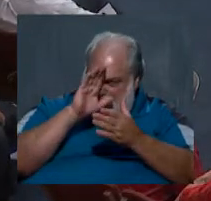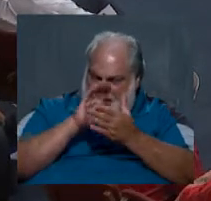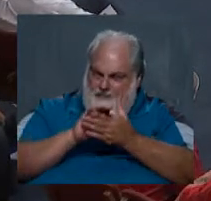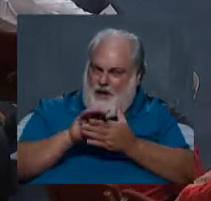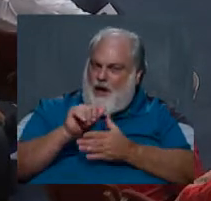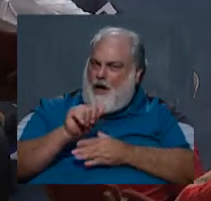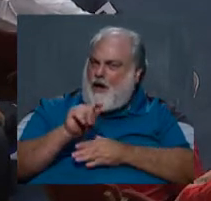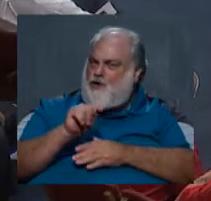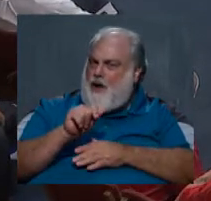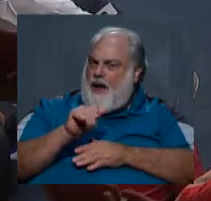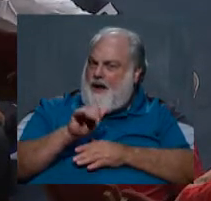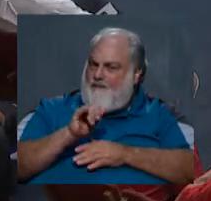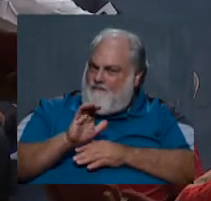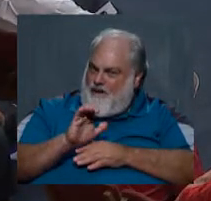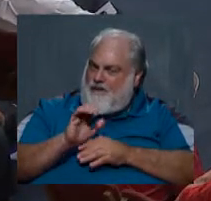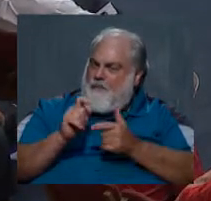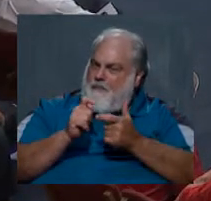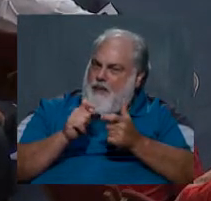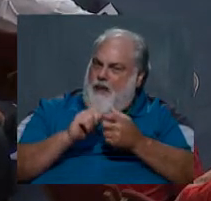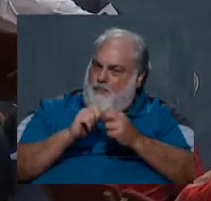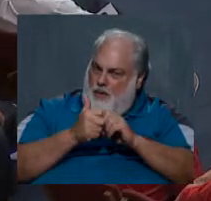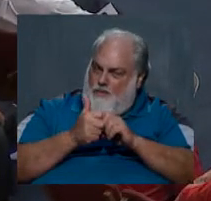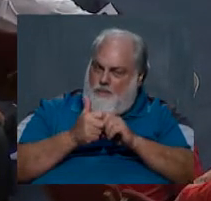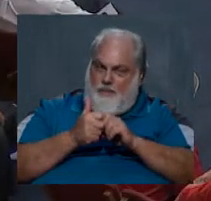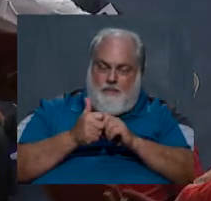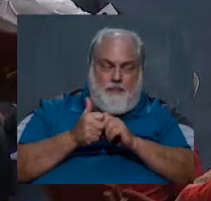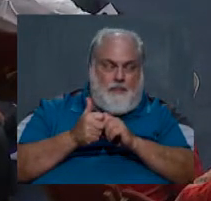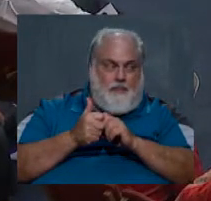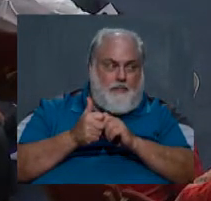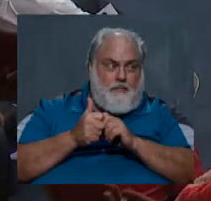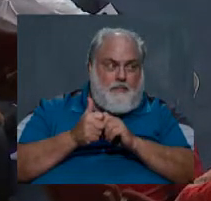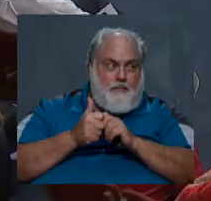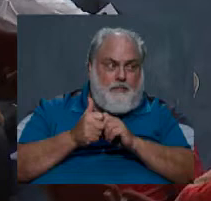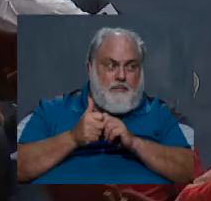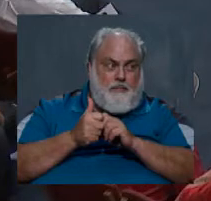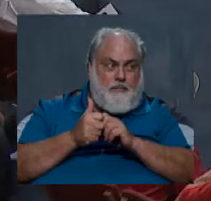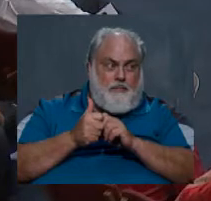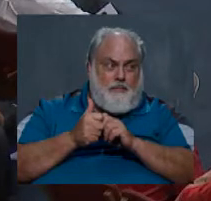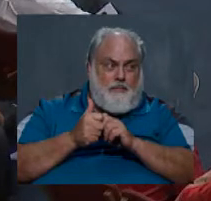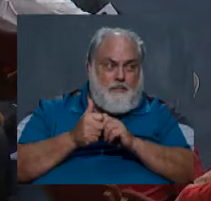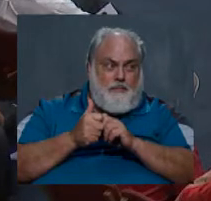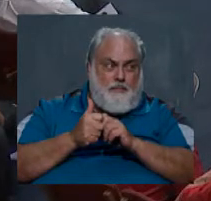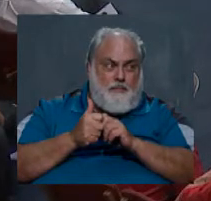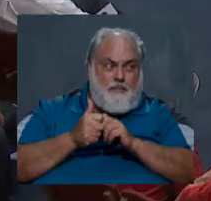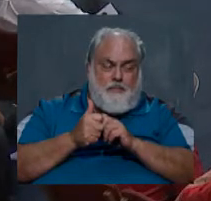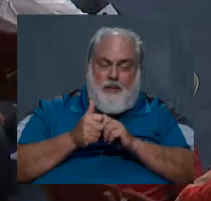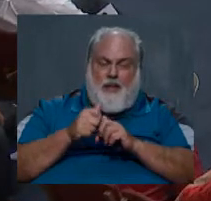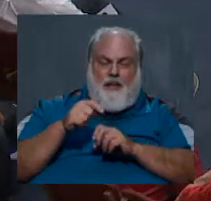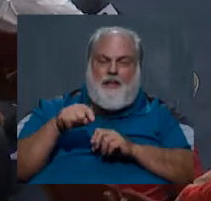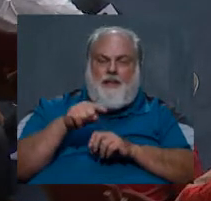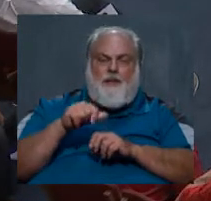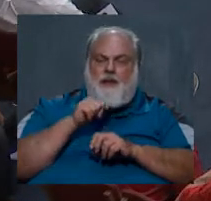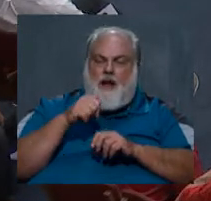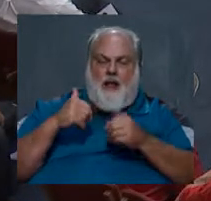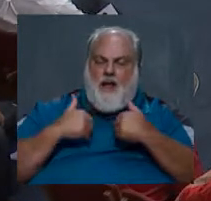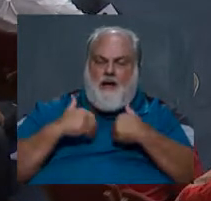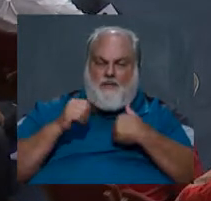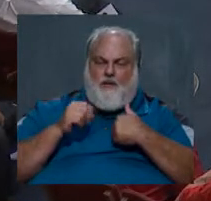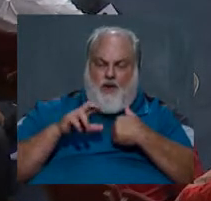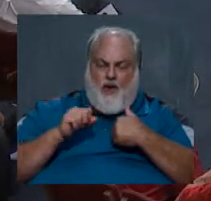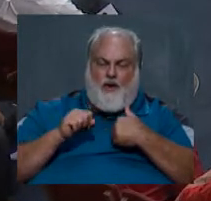is going to be a big problem, because that those people are not going to have cars. They're going